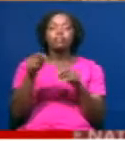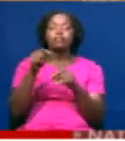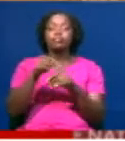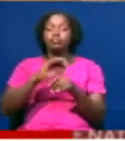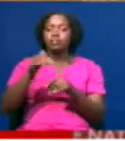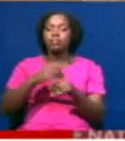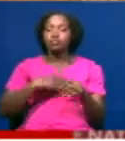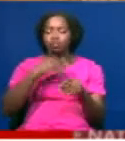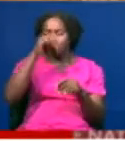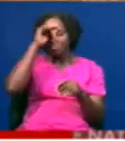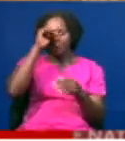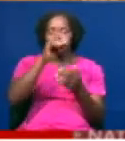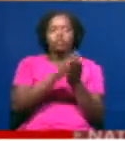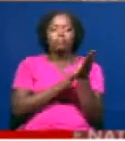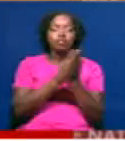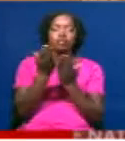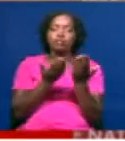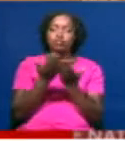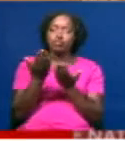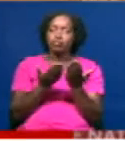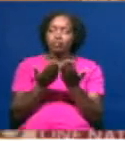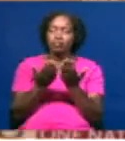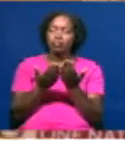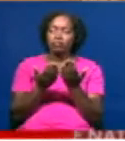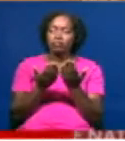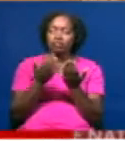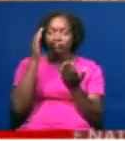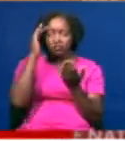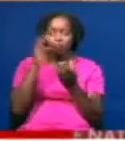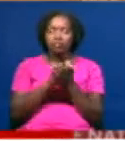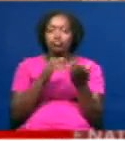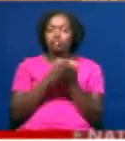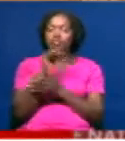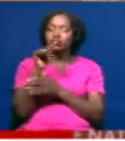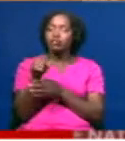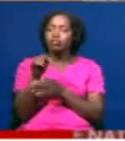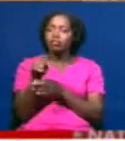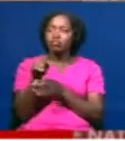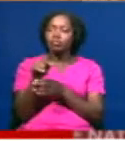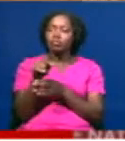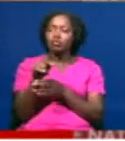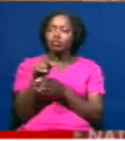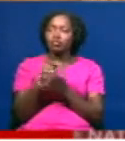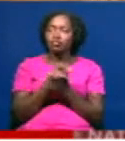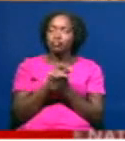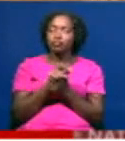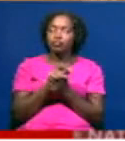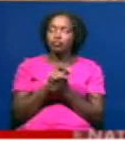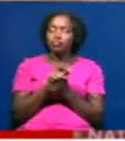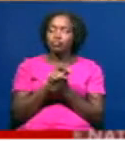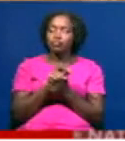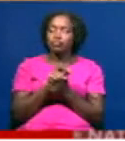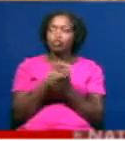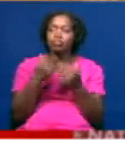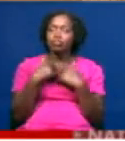government services to consume or to uptake those services. We believe that through that digital identity, we should have an